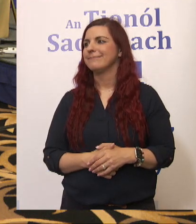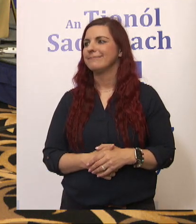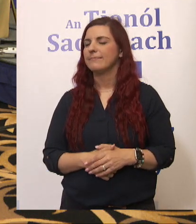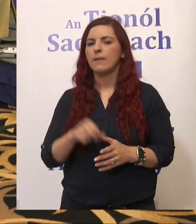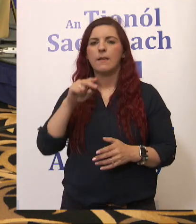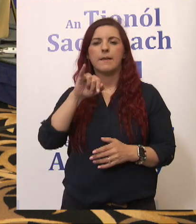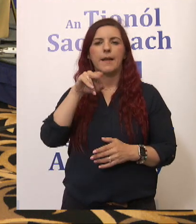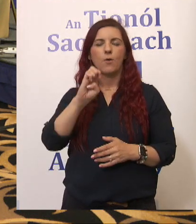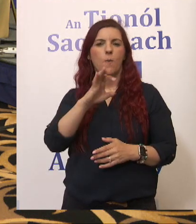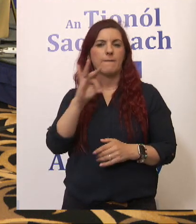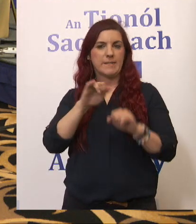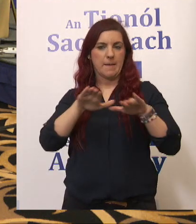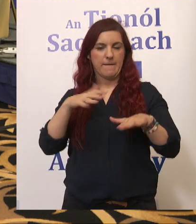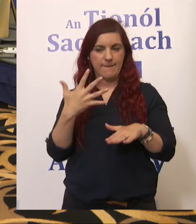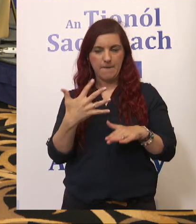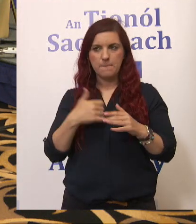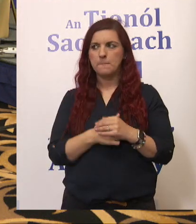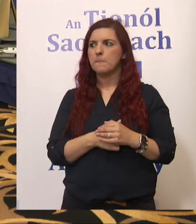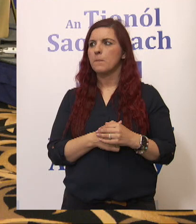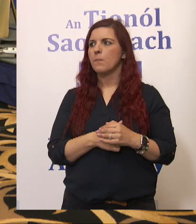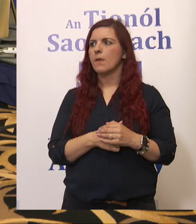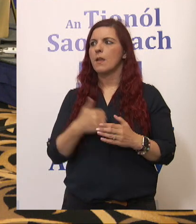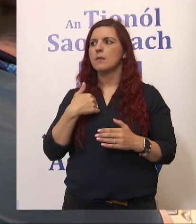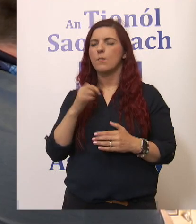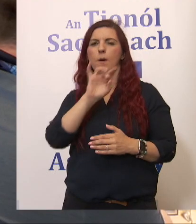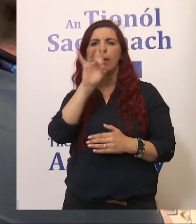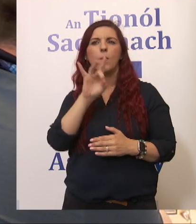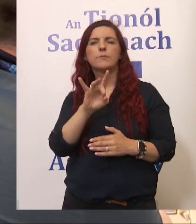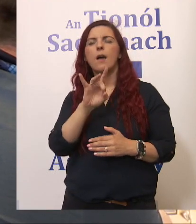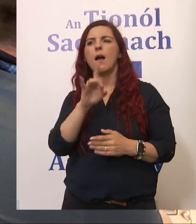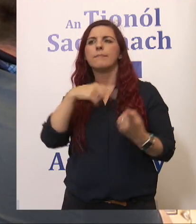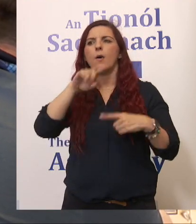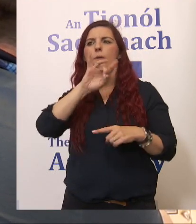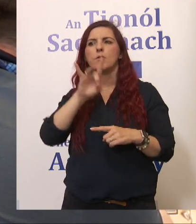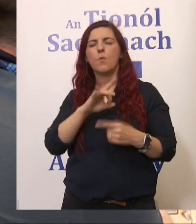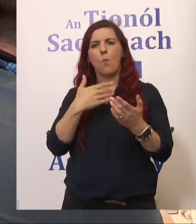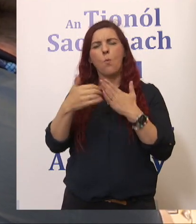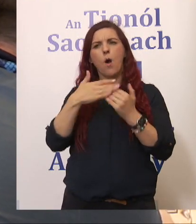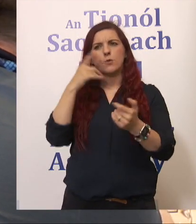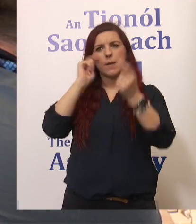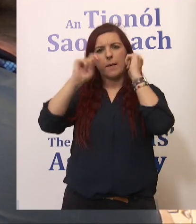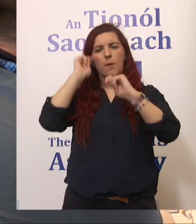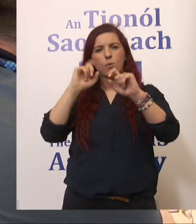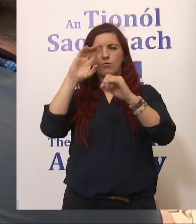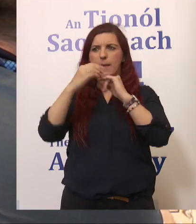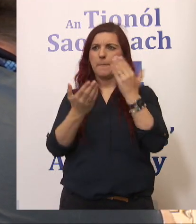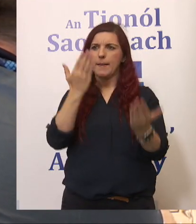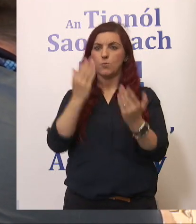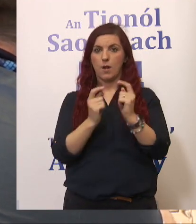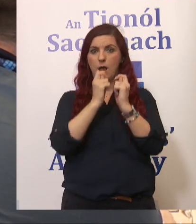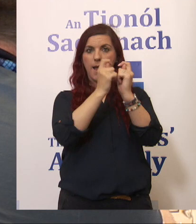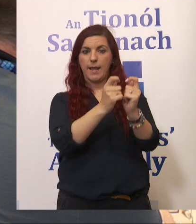Nicole O'Connor, Table 5. I suppose our question is, what considerations were made when deciding the balance between allocation